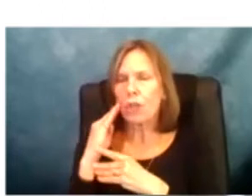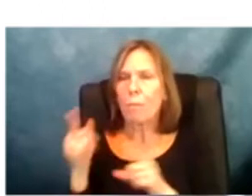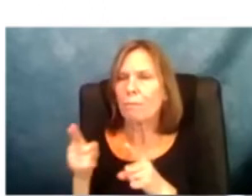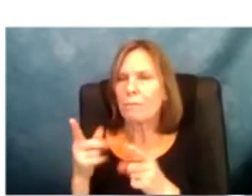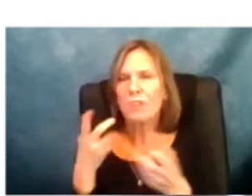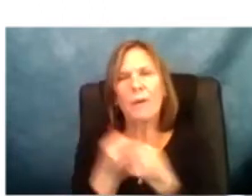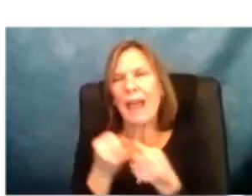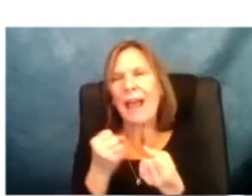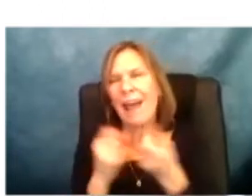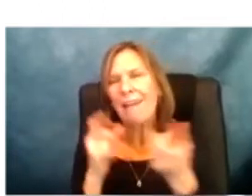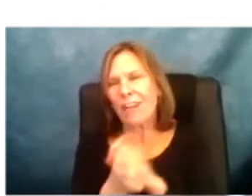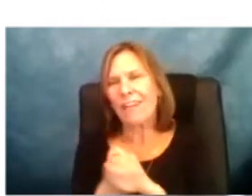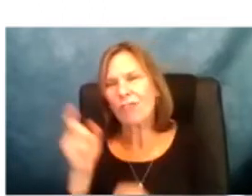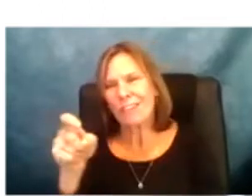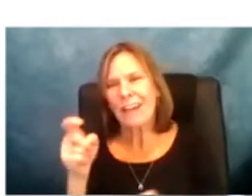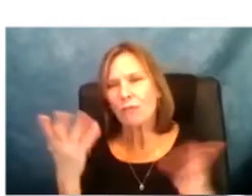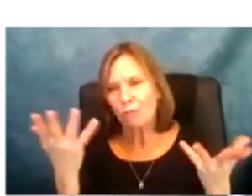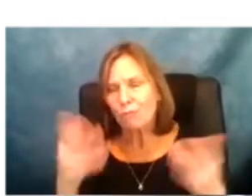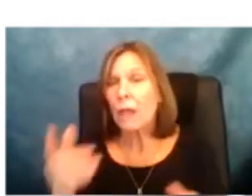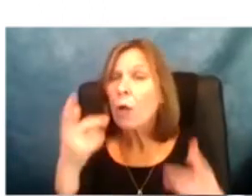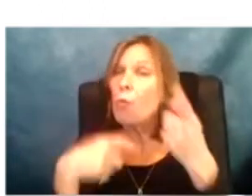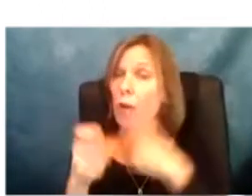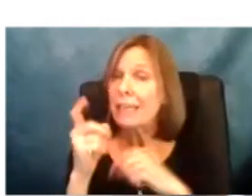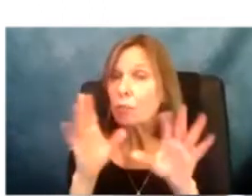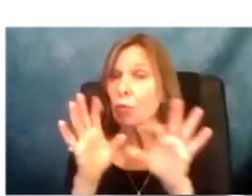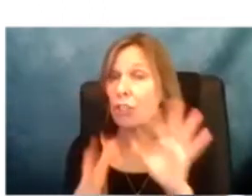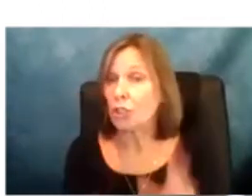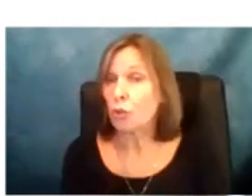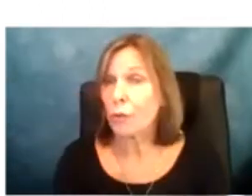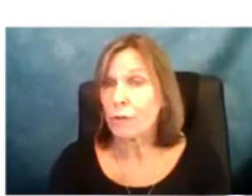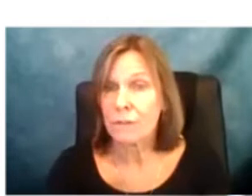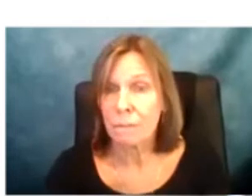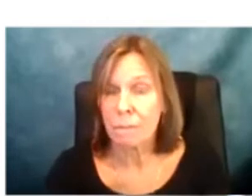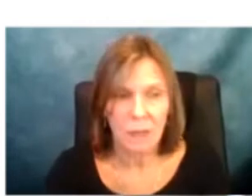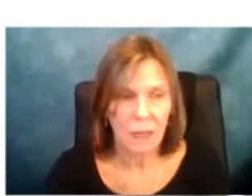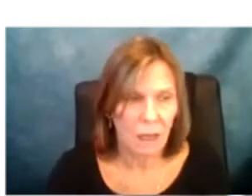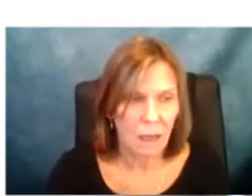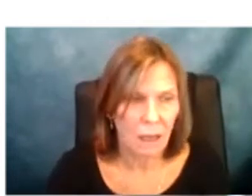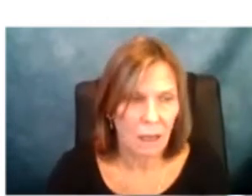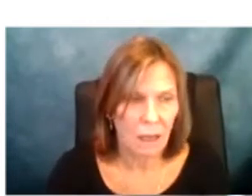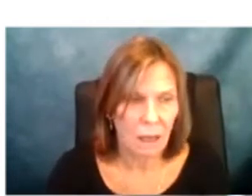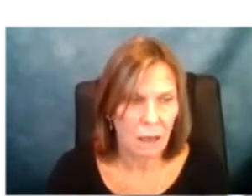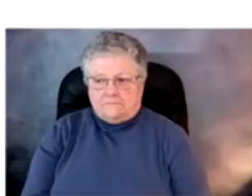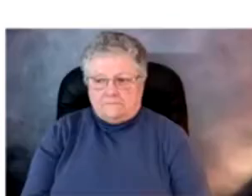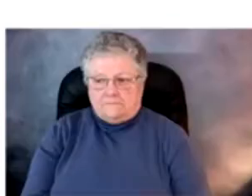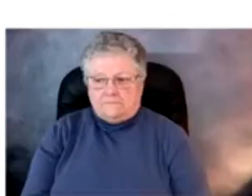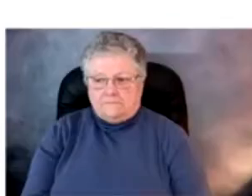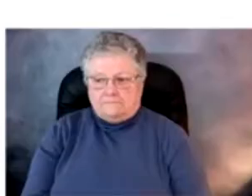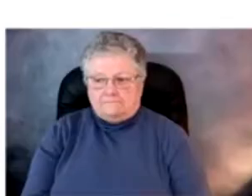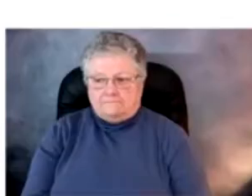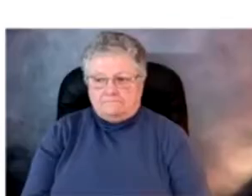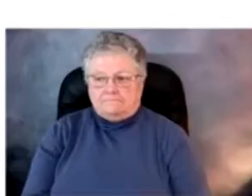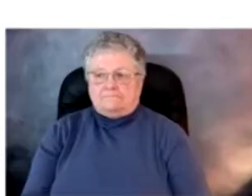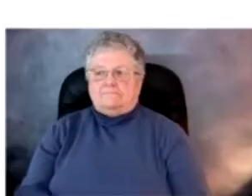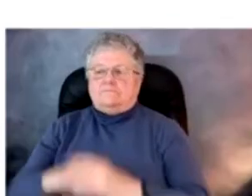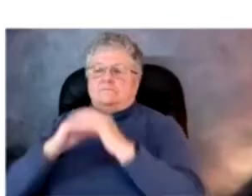advocate for change. And who knows what we're going to see coming down federally from that, but it'll be really interesting too to see